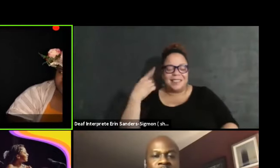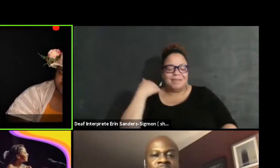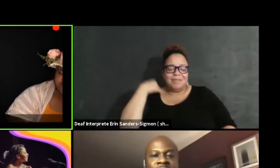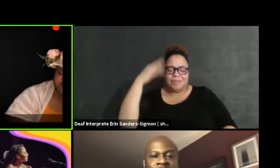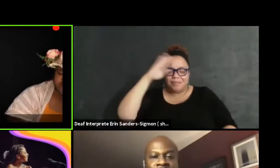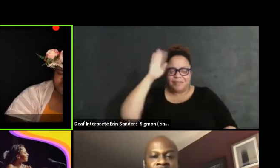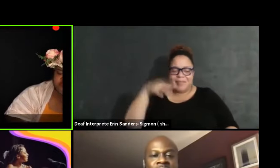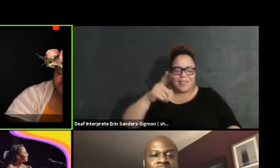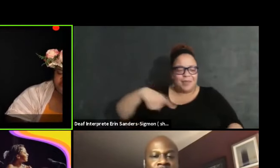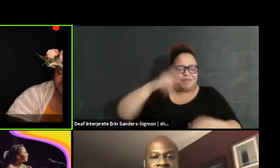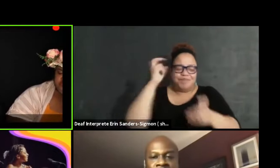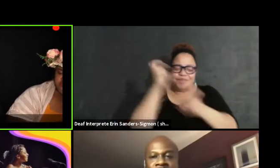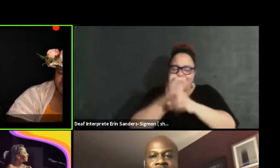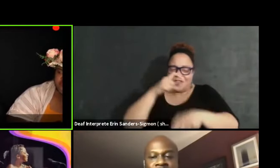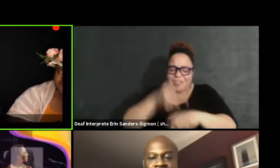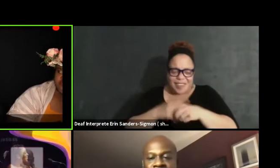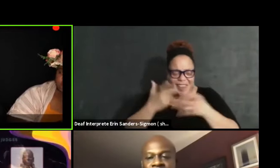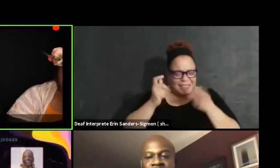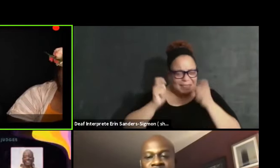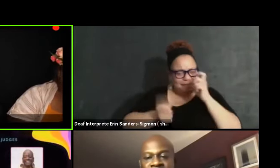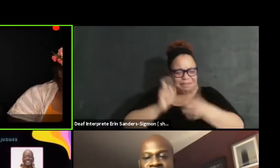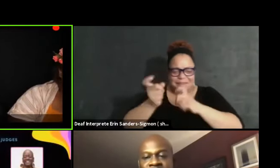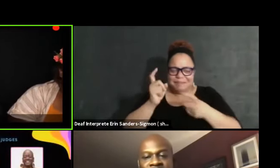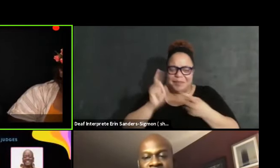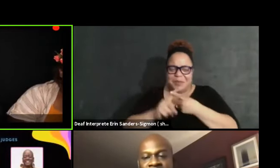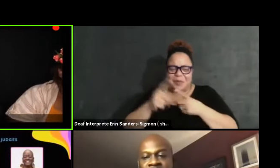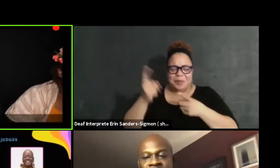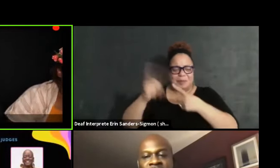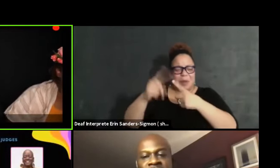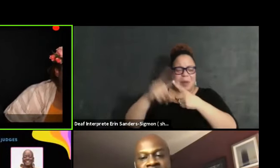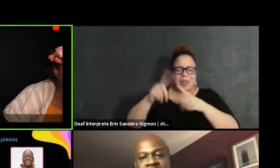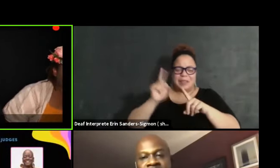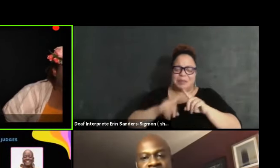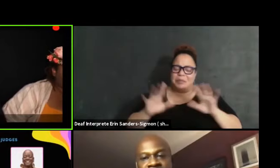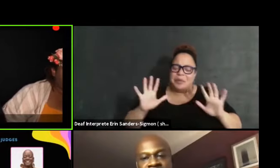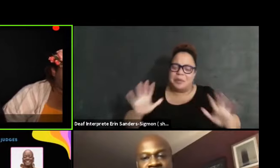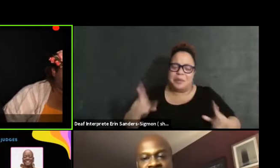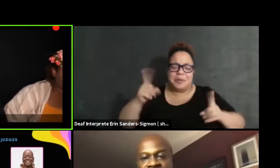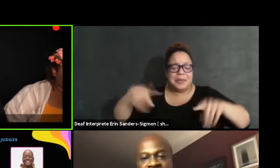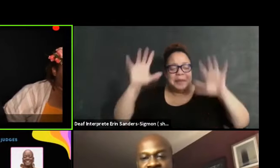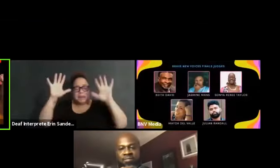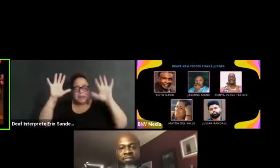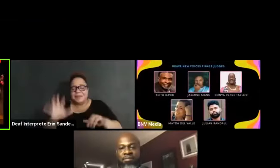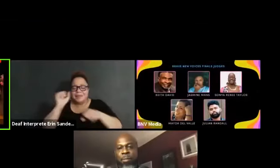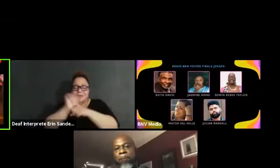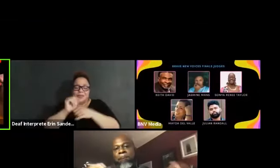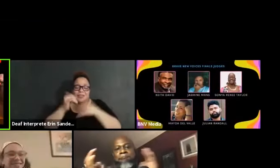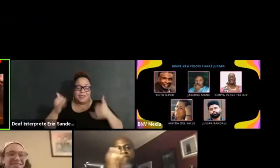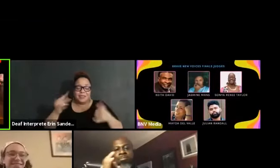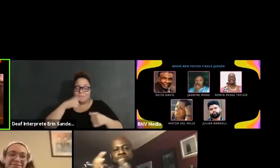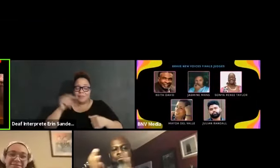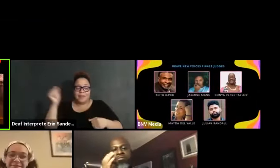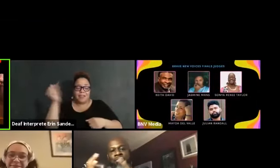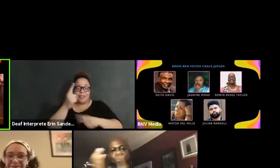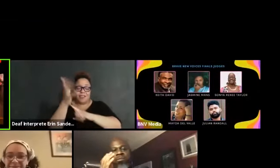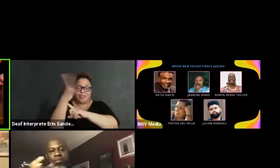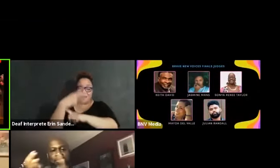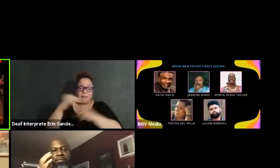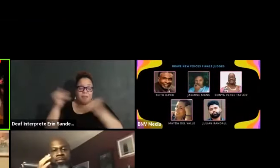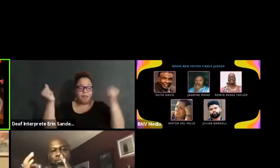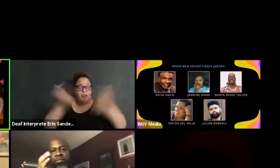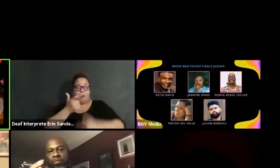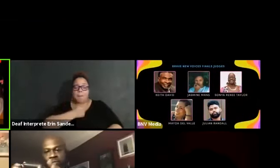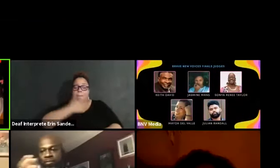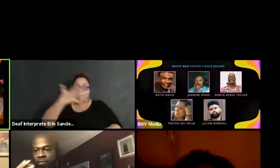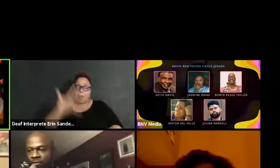Thank y'all so much. Y'all are amazing. Can we get cameras on? Poets to the stage. Every poet that was able to grace this